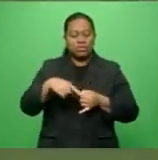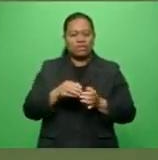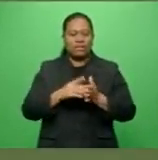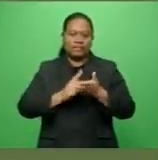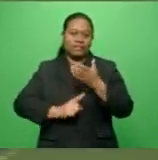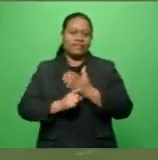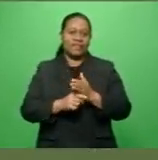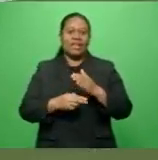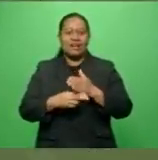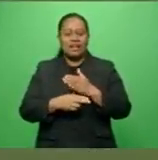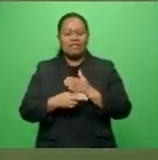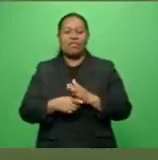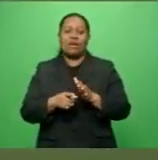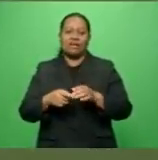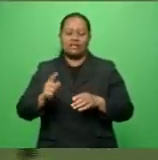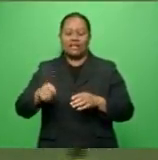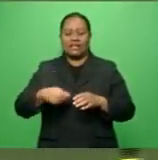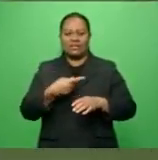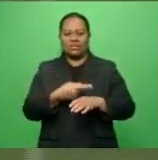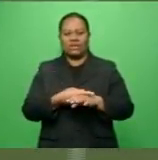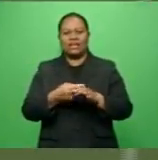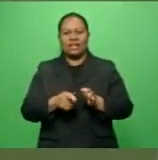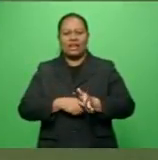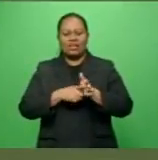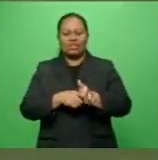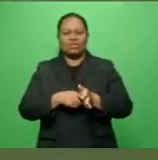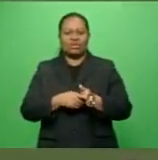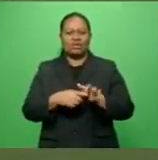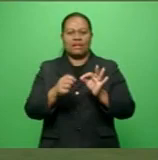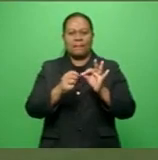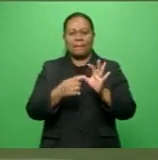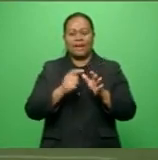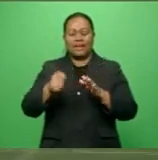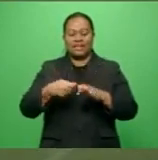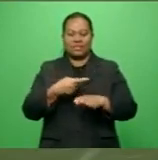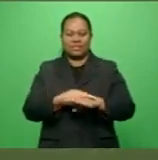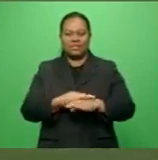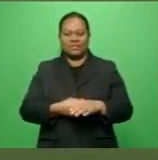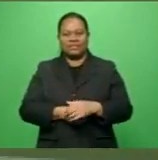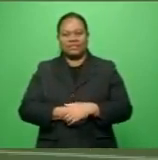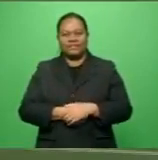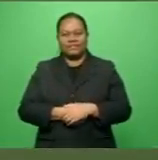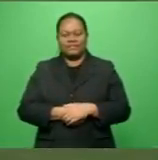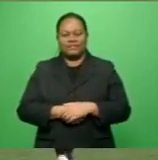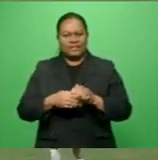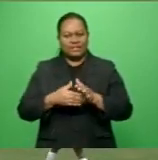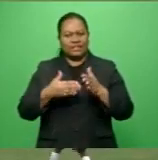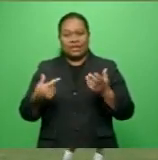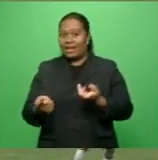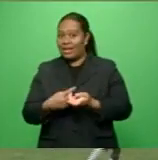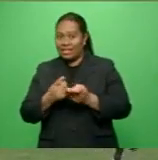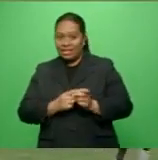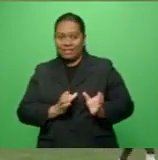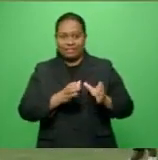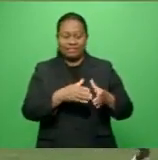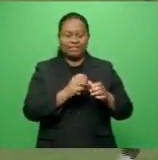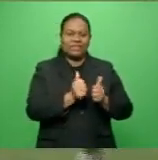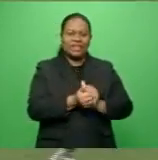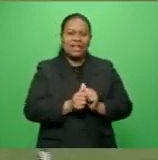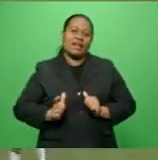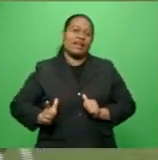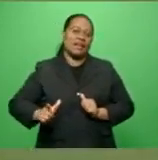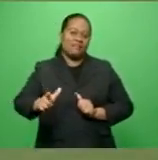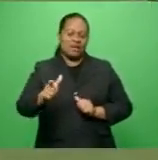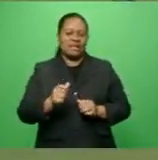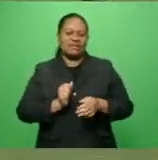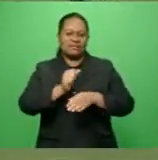while Lautoka meet Ba next week in round 11 of the Vodafone Premier League. Meanwhile, in other matches, Lambasa defeated